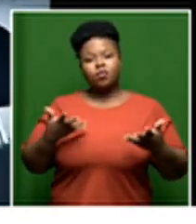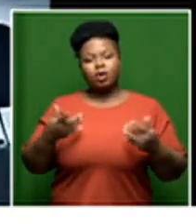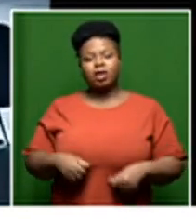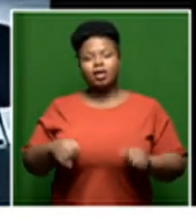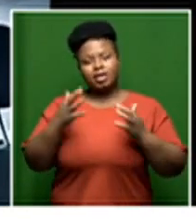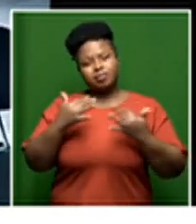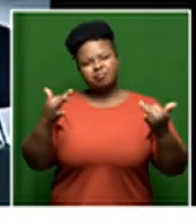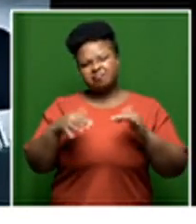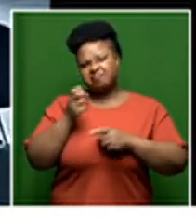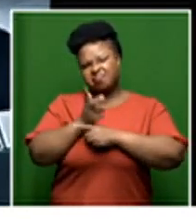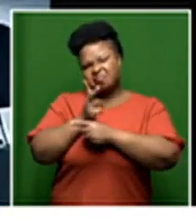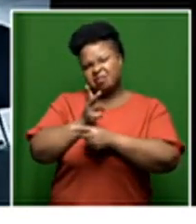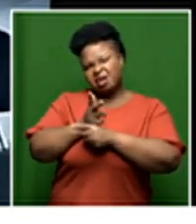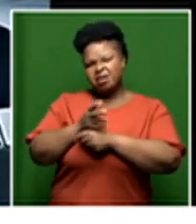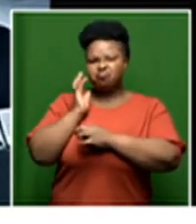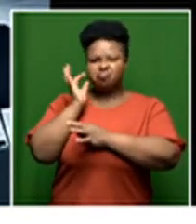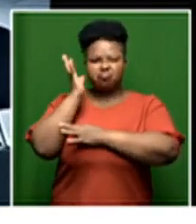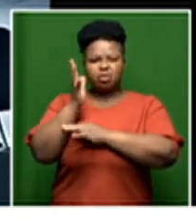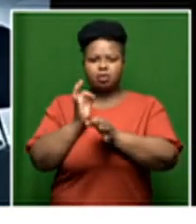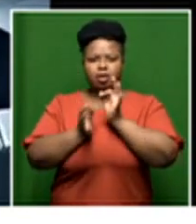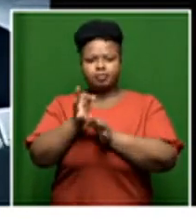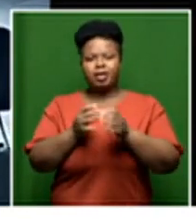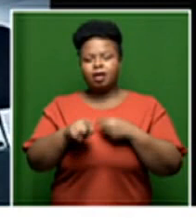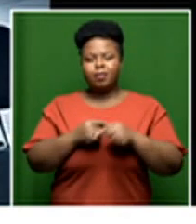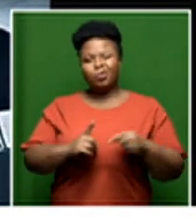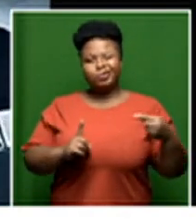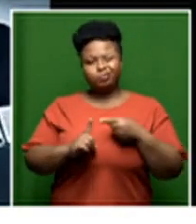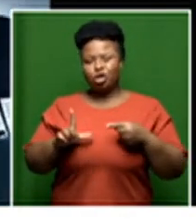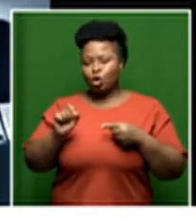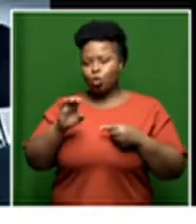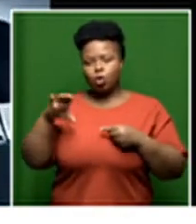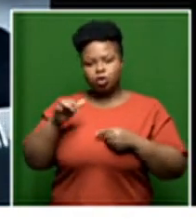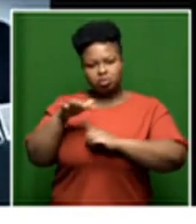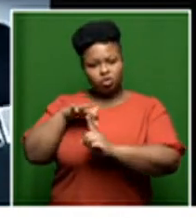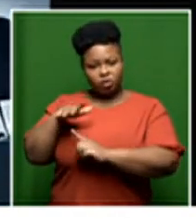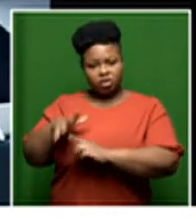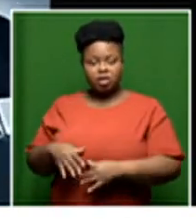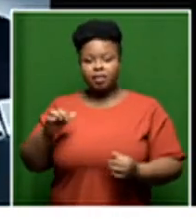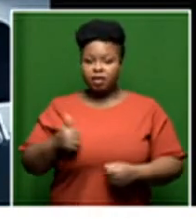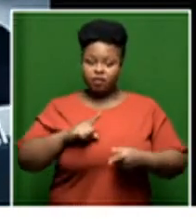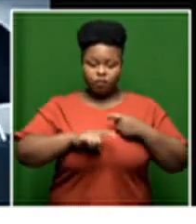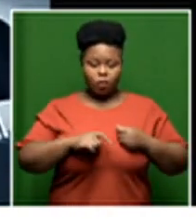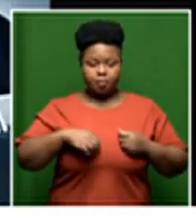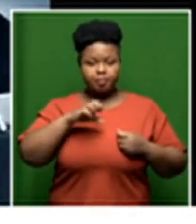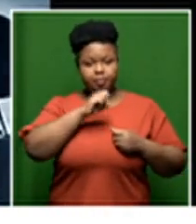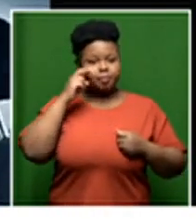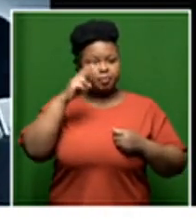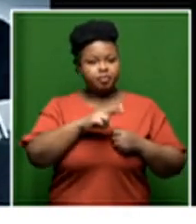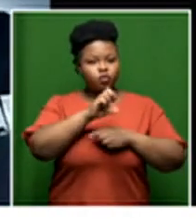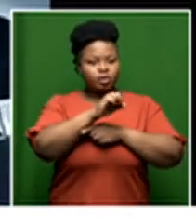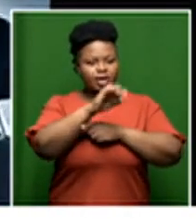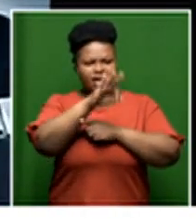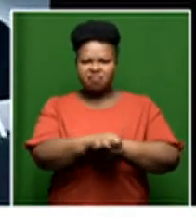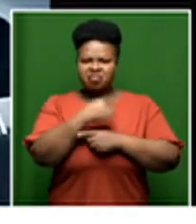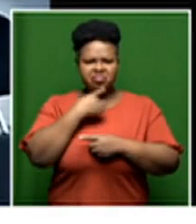on a public platform a few weeks ago to give clarity regarding the Luc Eymael situation. And from his side, from a SAFA perspective, SAFA